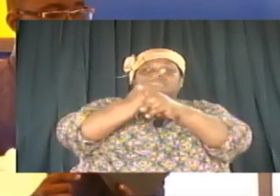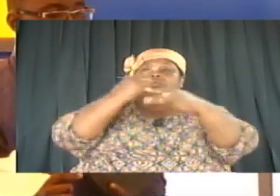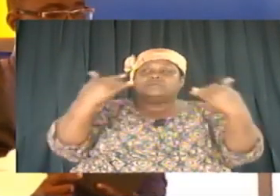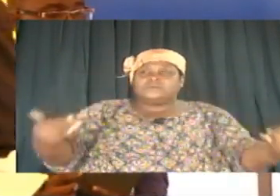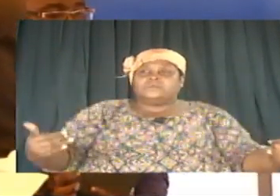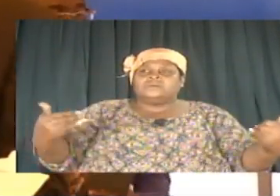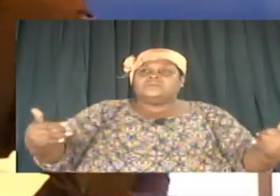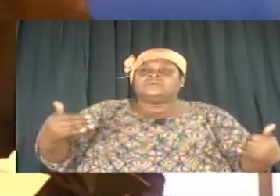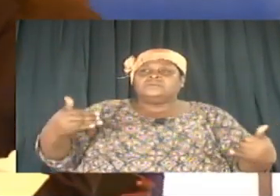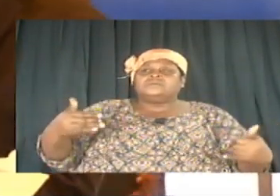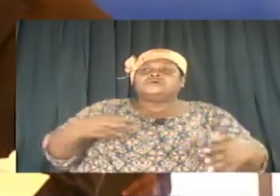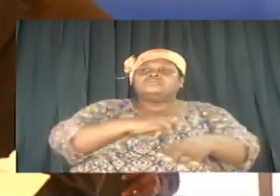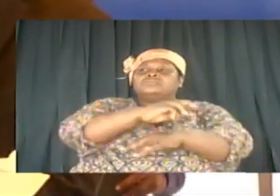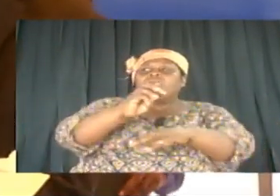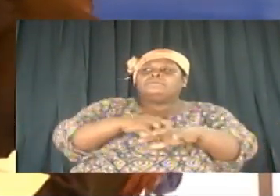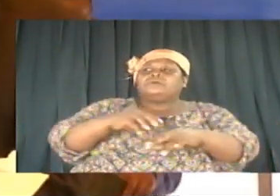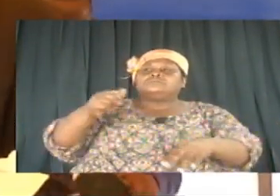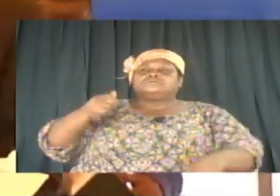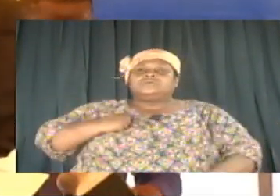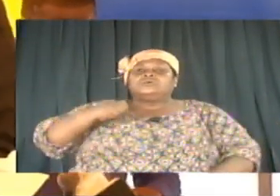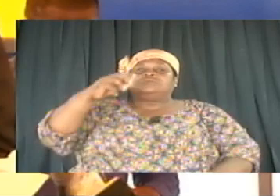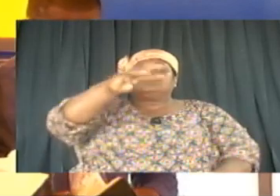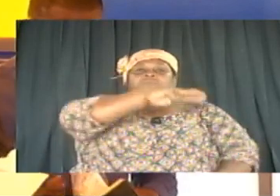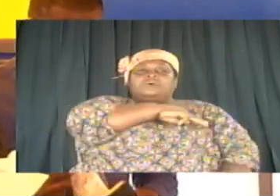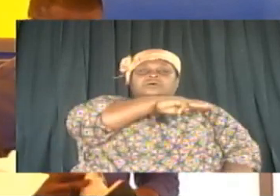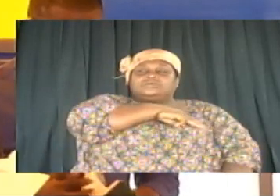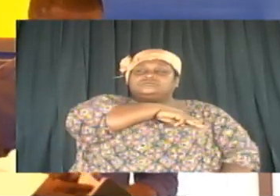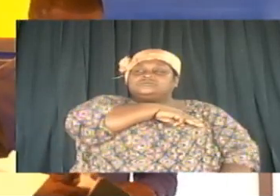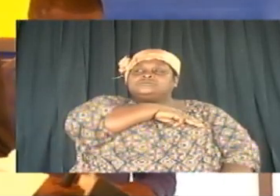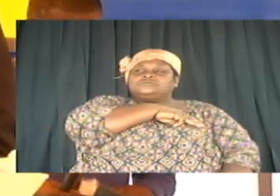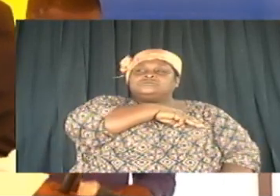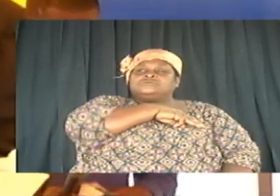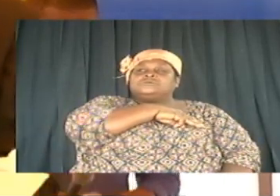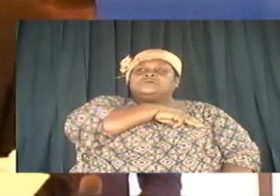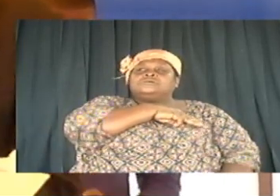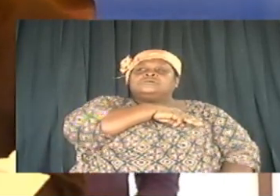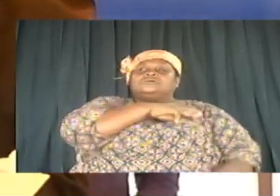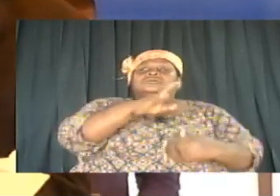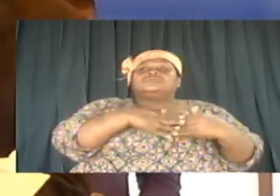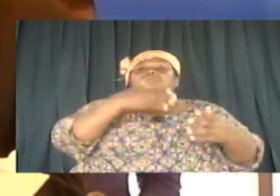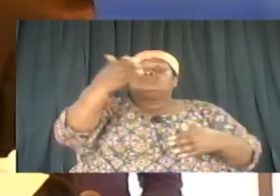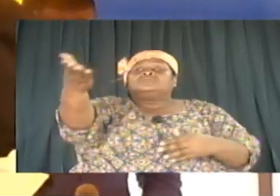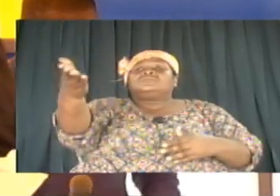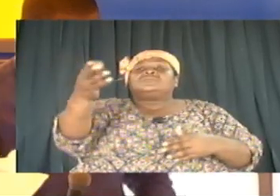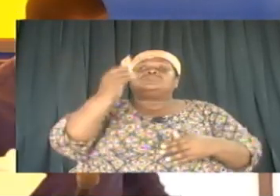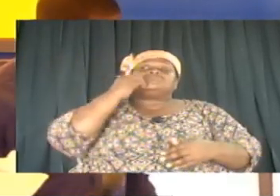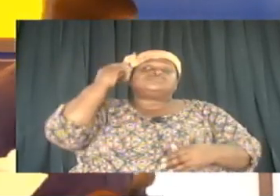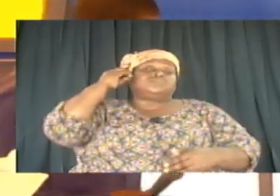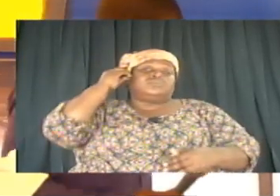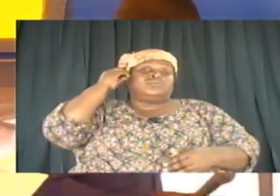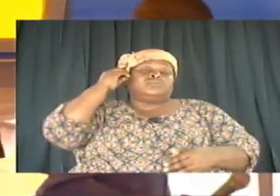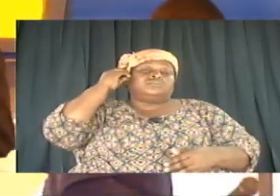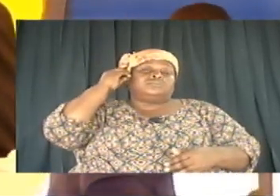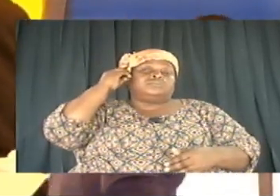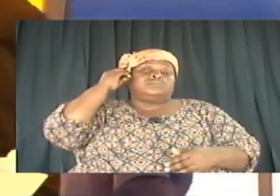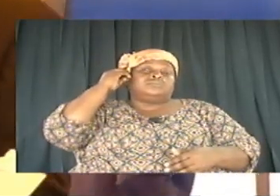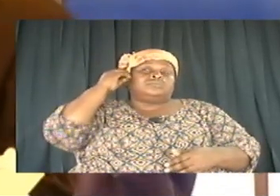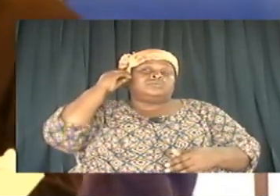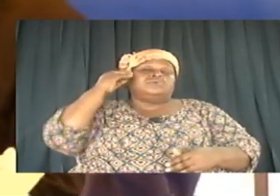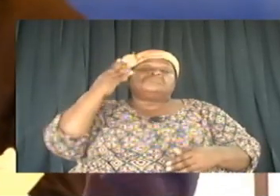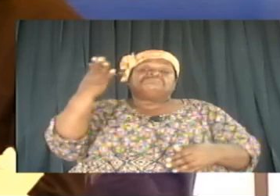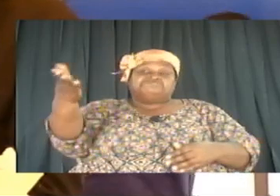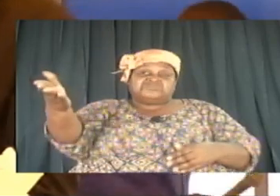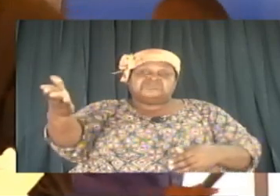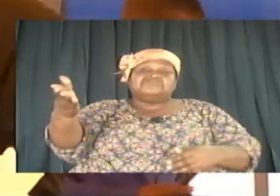Minister Martin, you want to come take that wine and we're going to pass it around all those that are at home. Praise God, those that are at home.